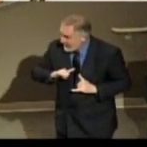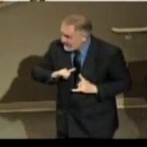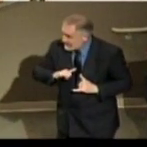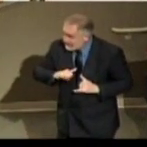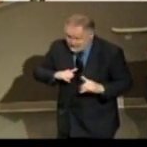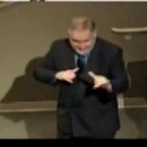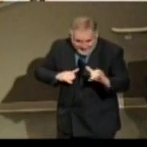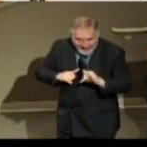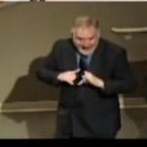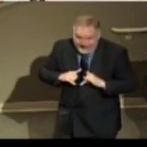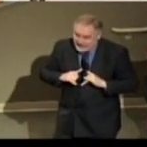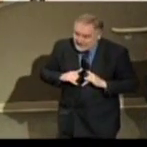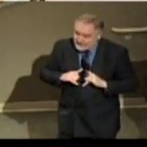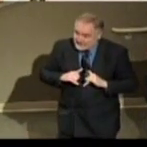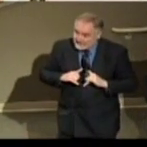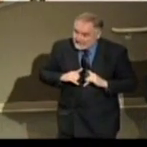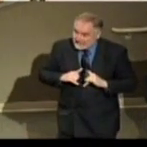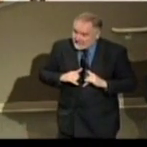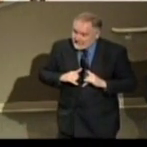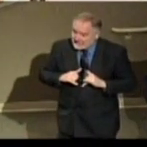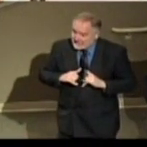I? Whoa.